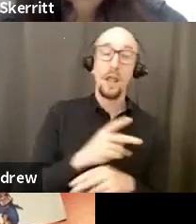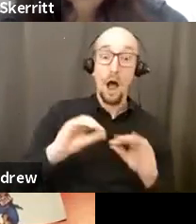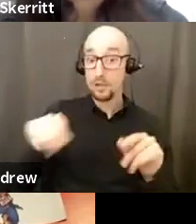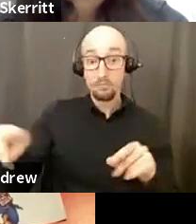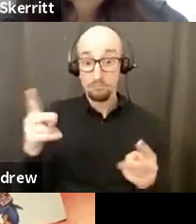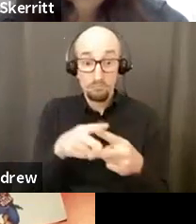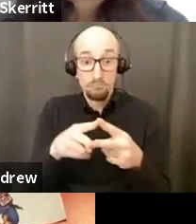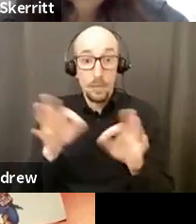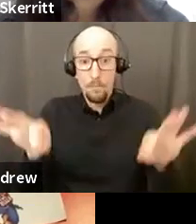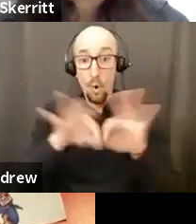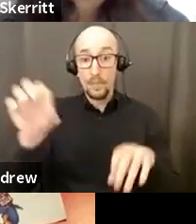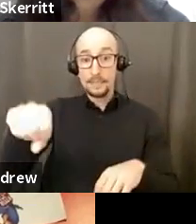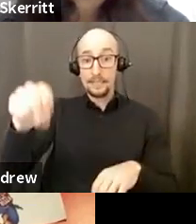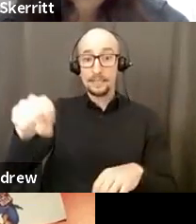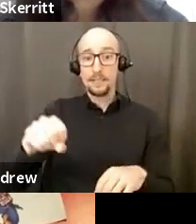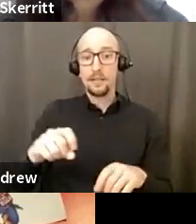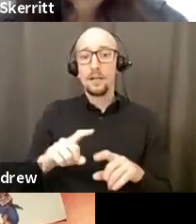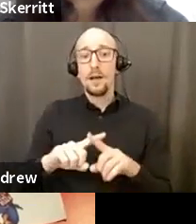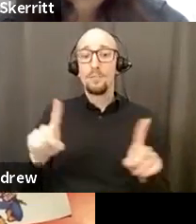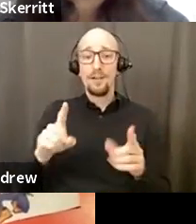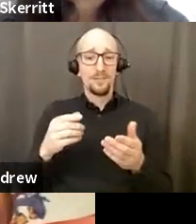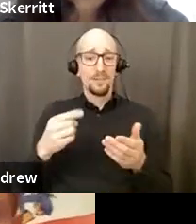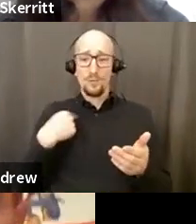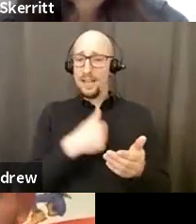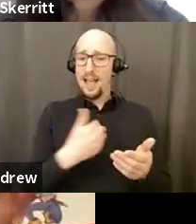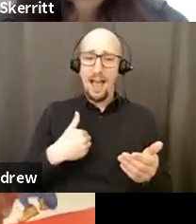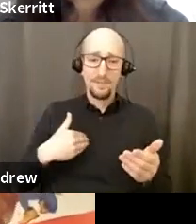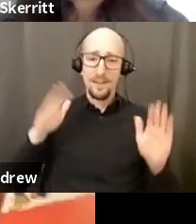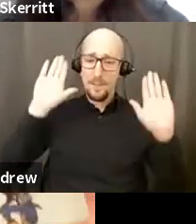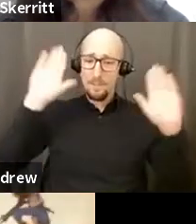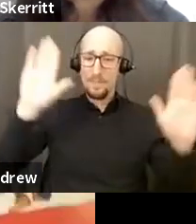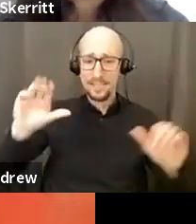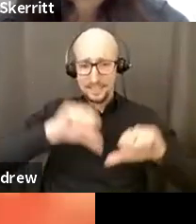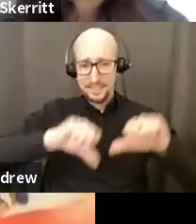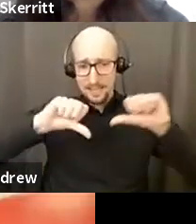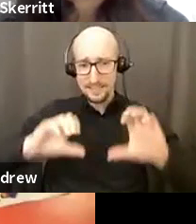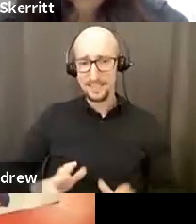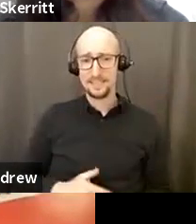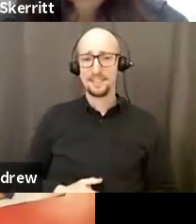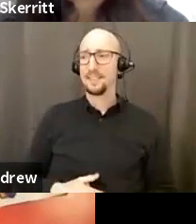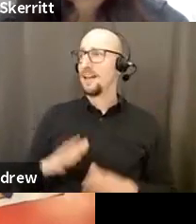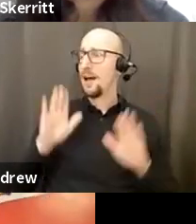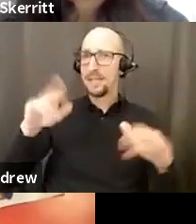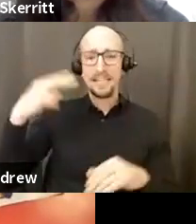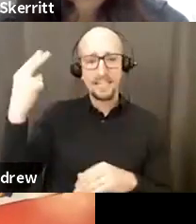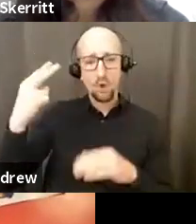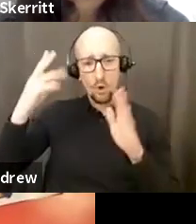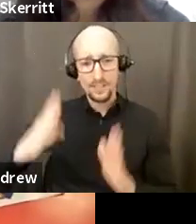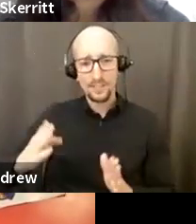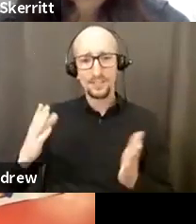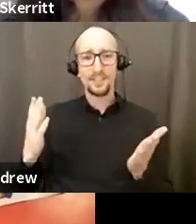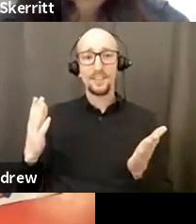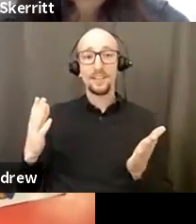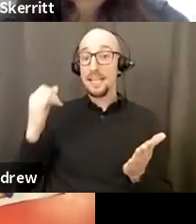have amazing scientists, amazing historians. I mean, if you're thinking about a classical education,